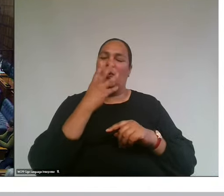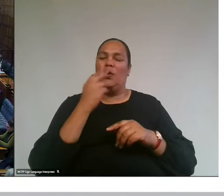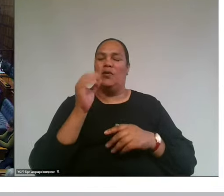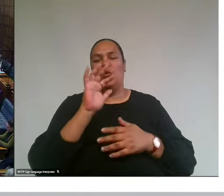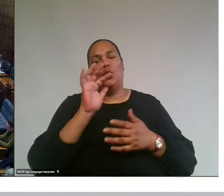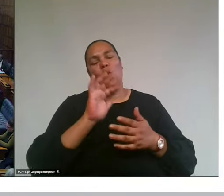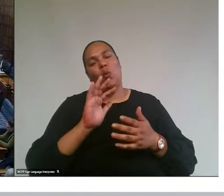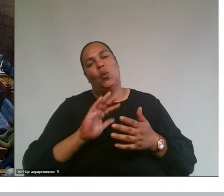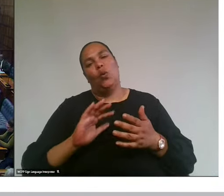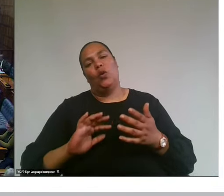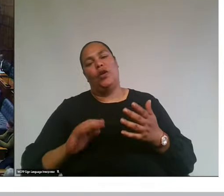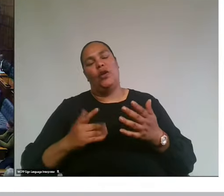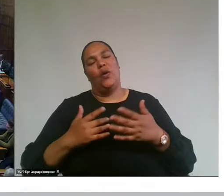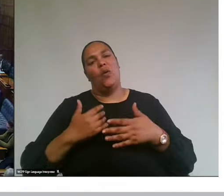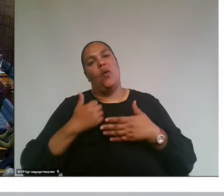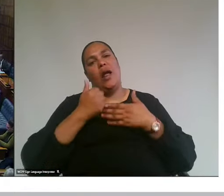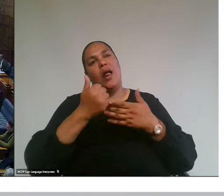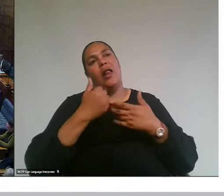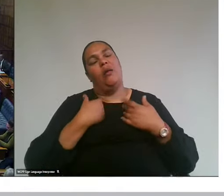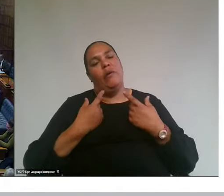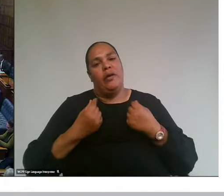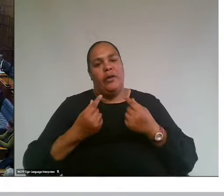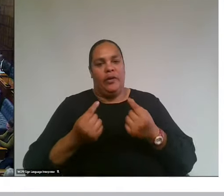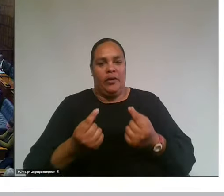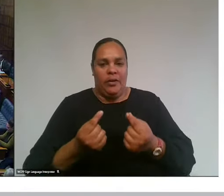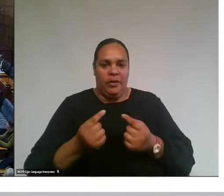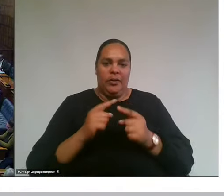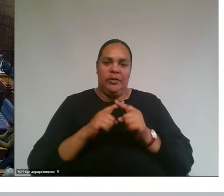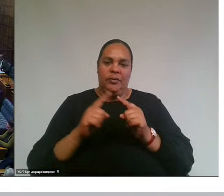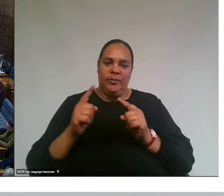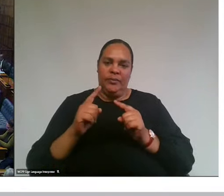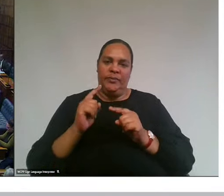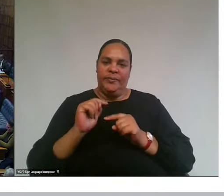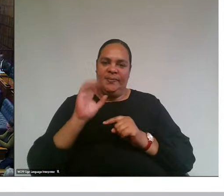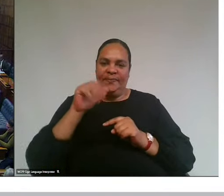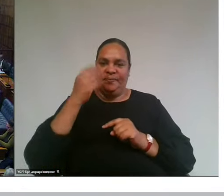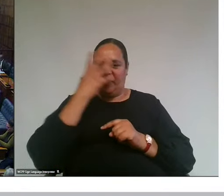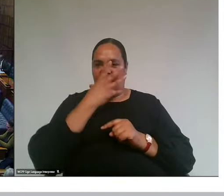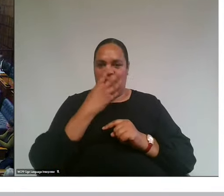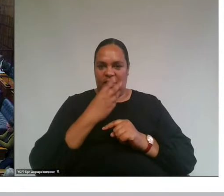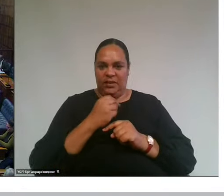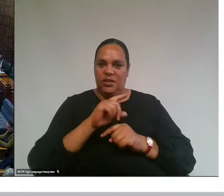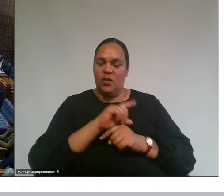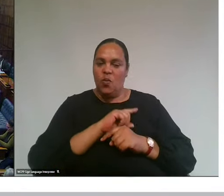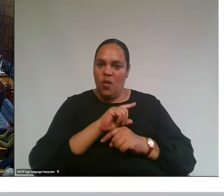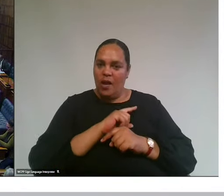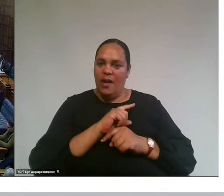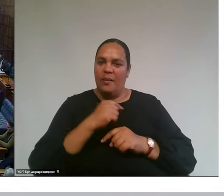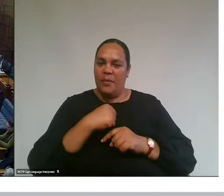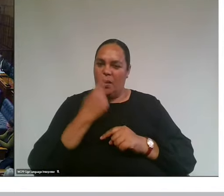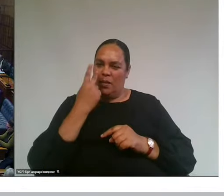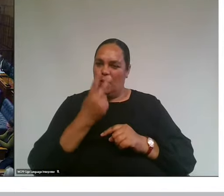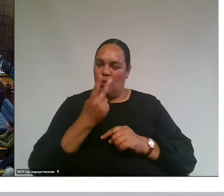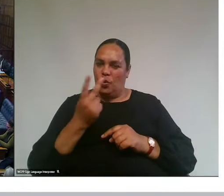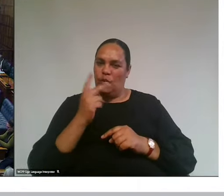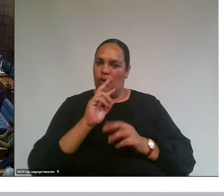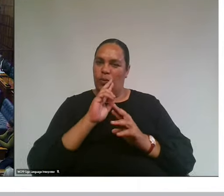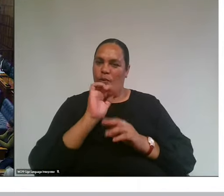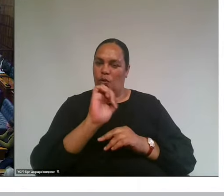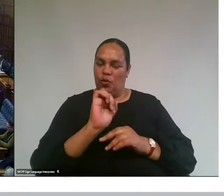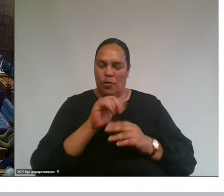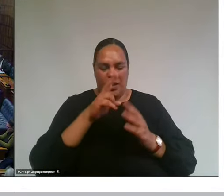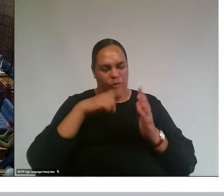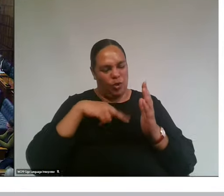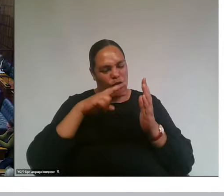or help that we are rendering is is the faces because I've been looking at your report and I